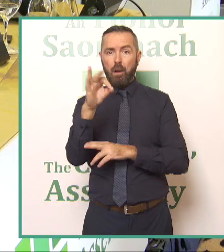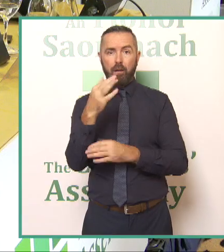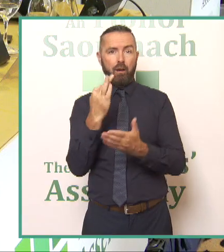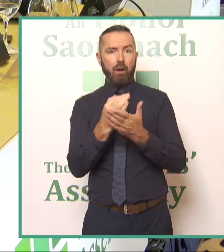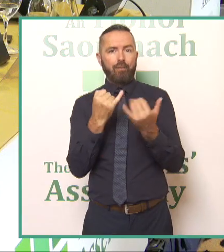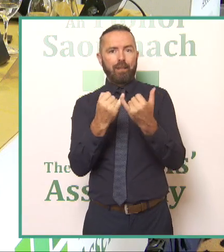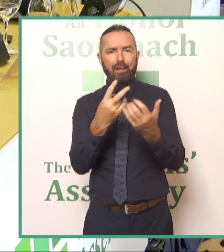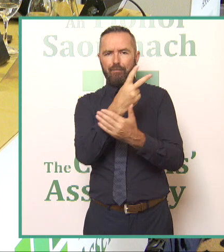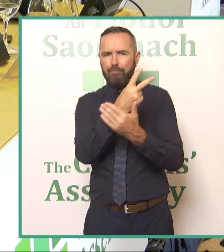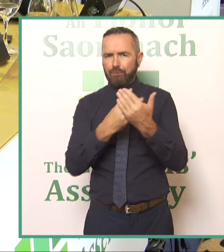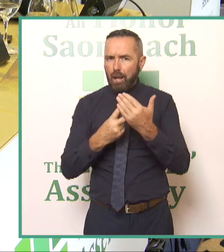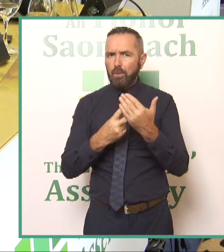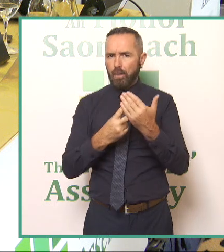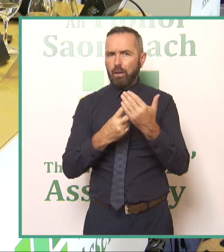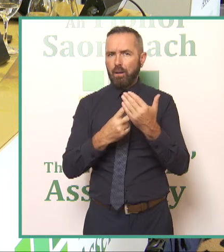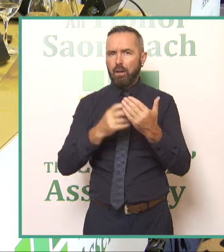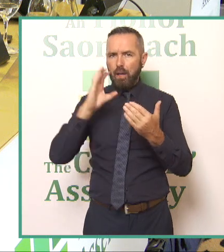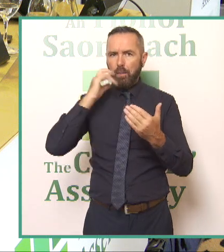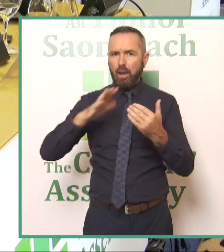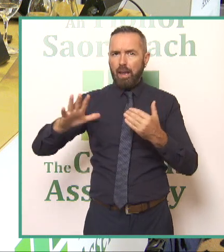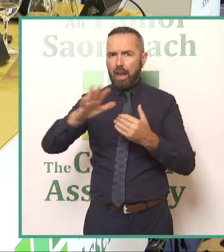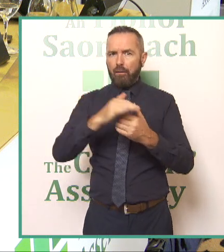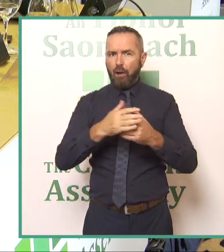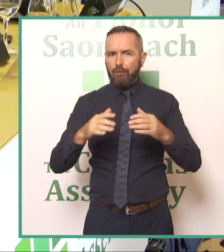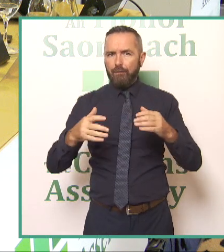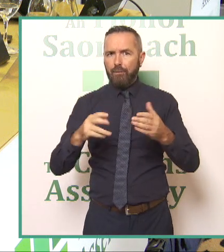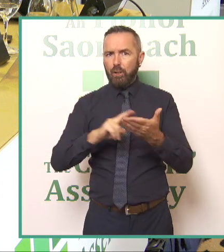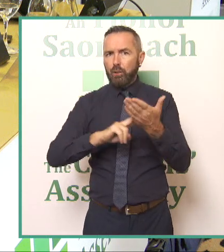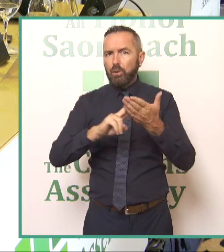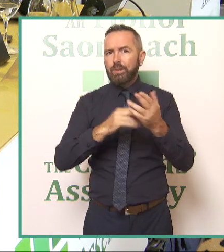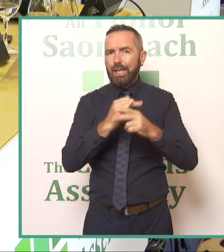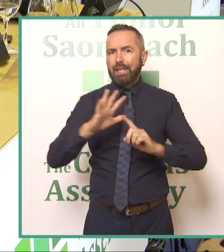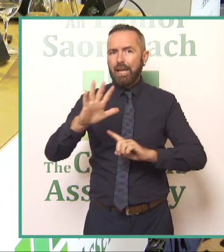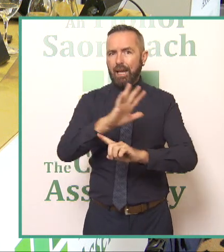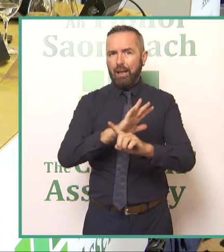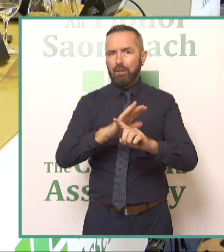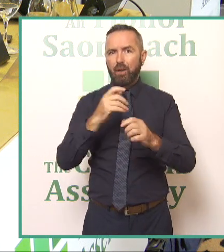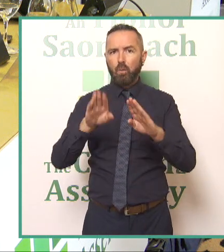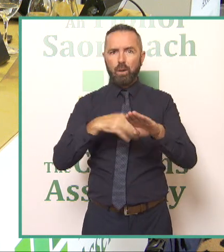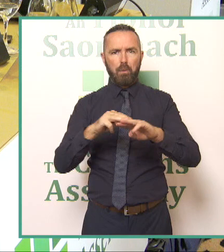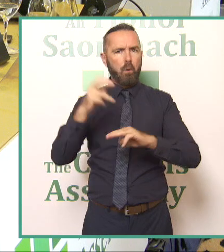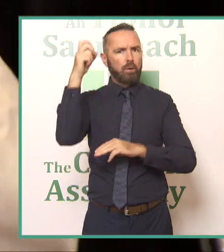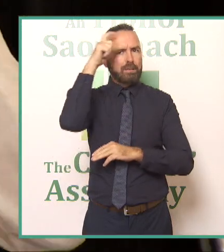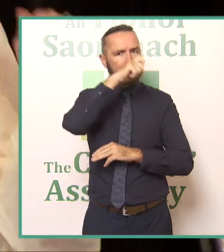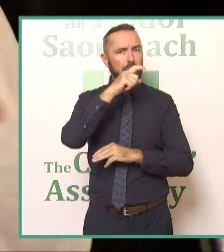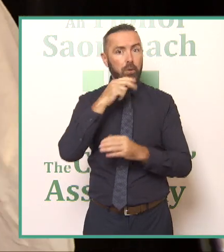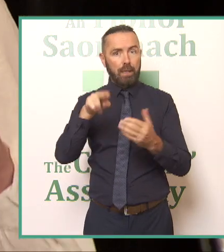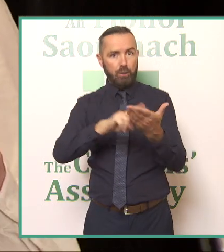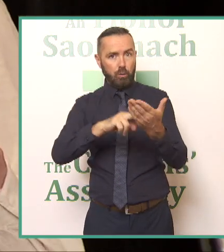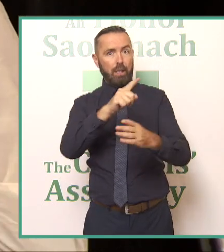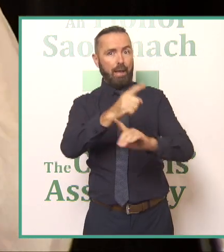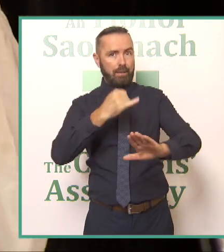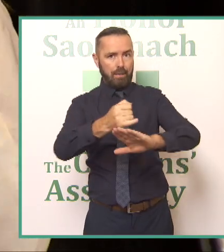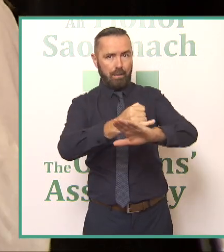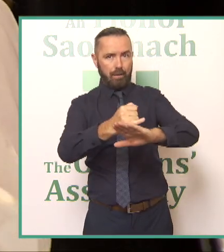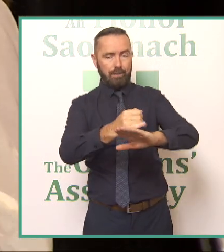seen as very valuable because it was an area of cultivation within an area where cultivation was more difficult. So when you're traveling around